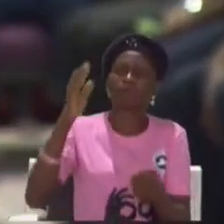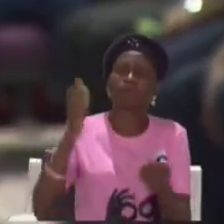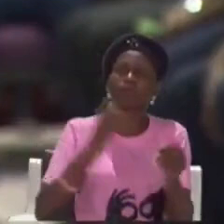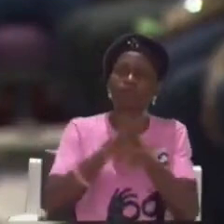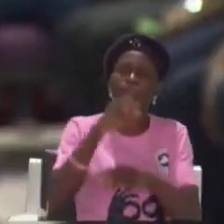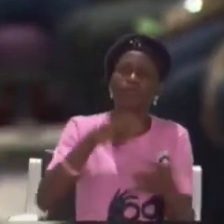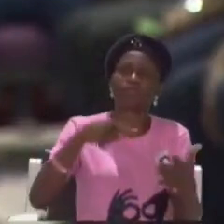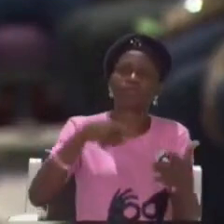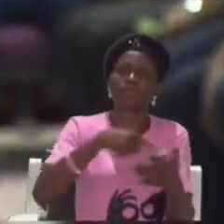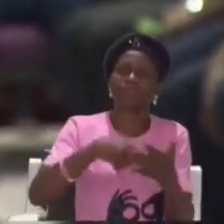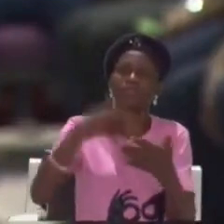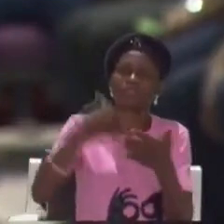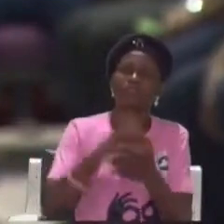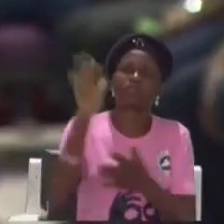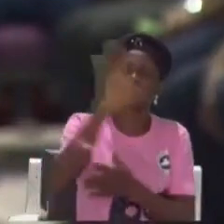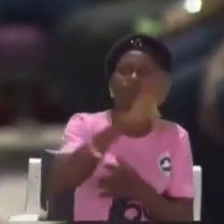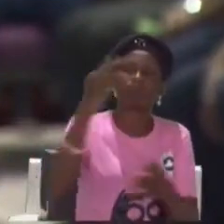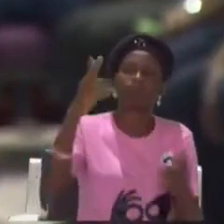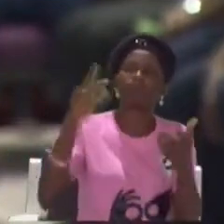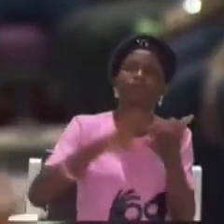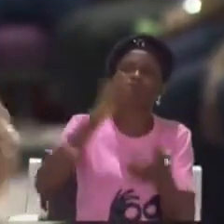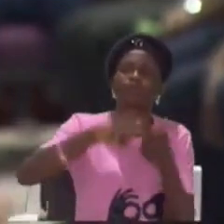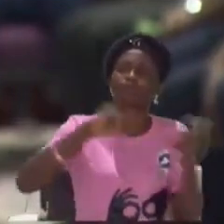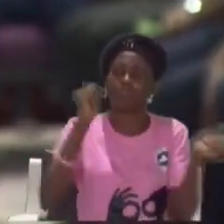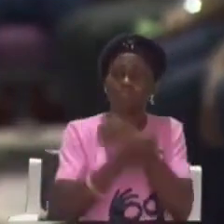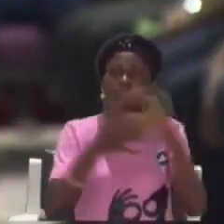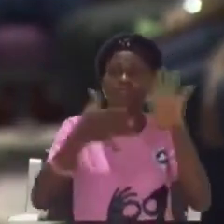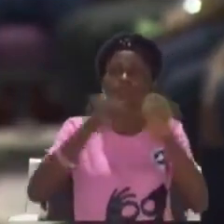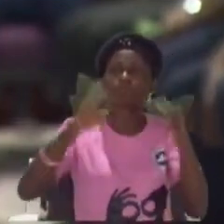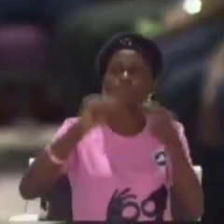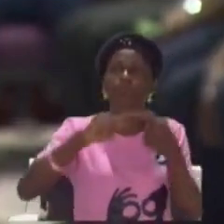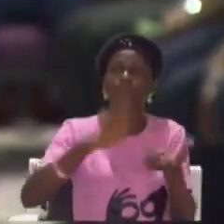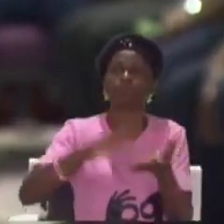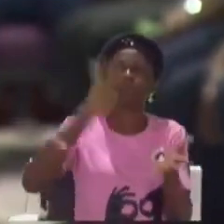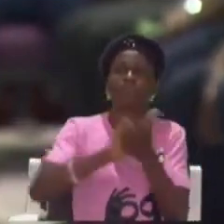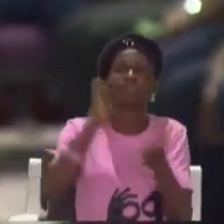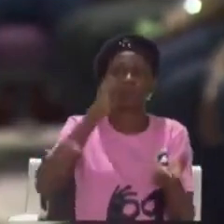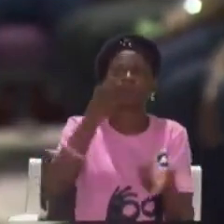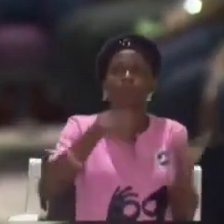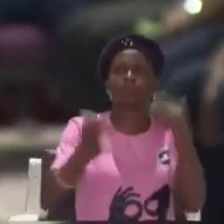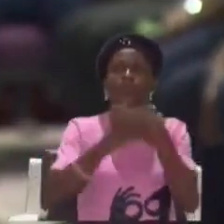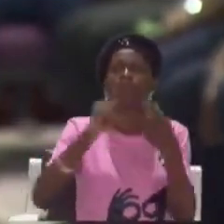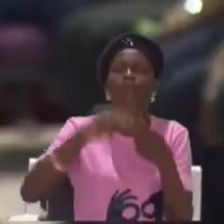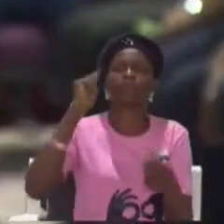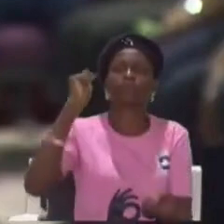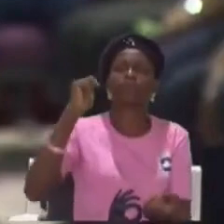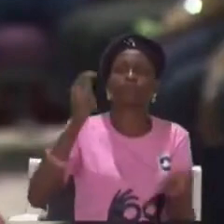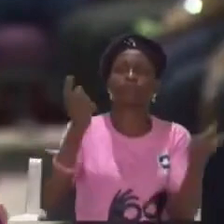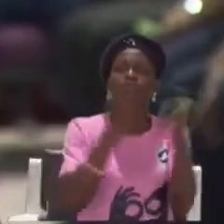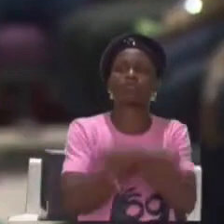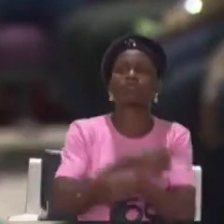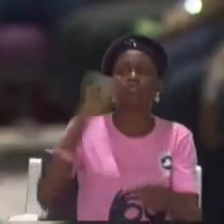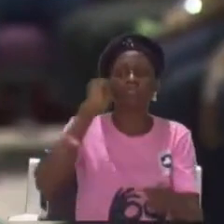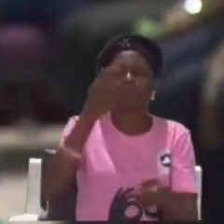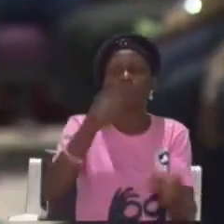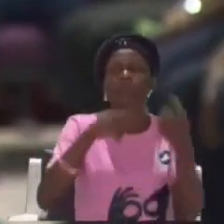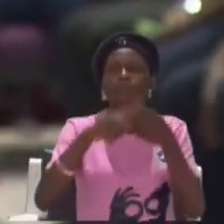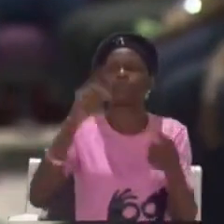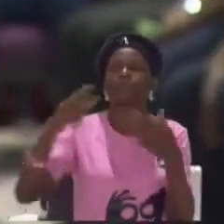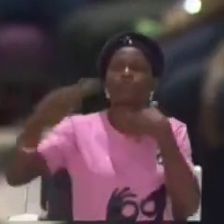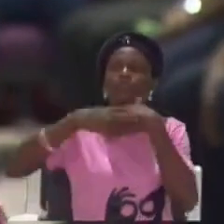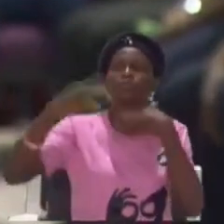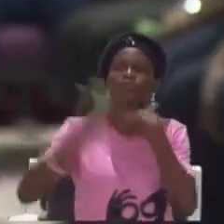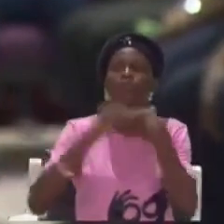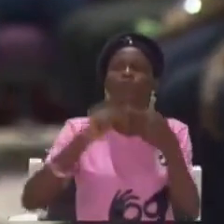to change my story to glory, I will come back to testify. Today, brethren, I've come to return the glory to God